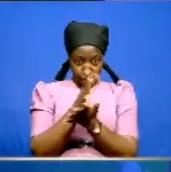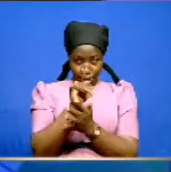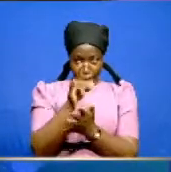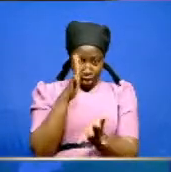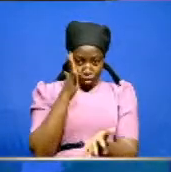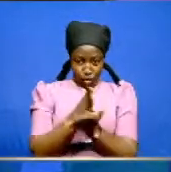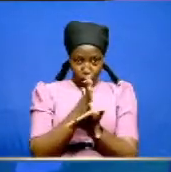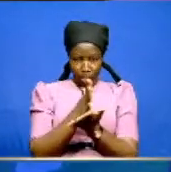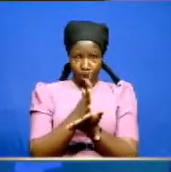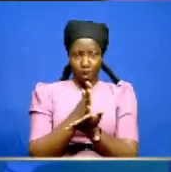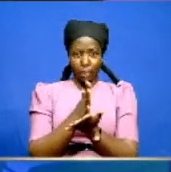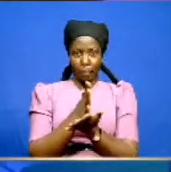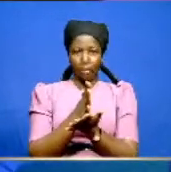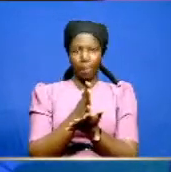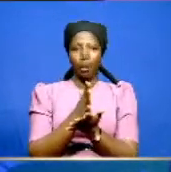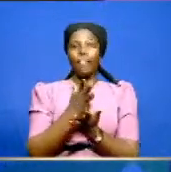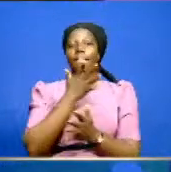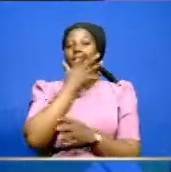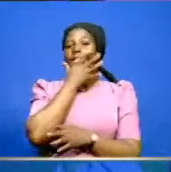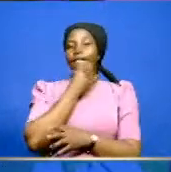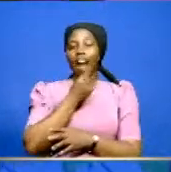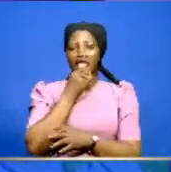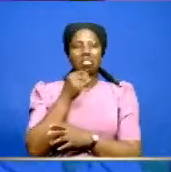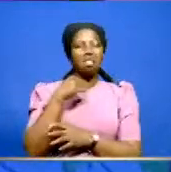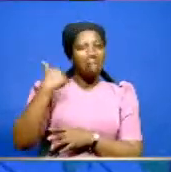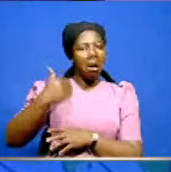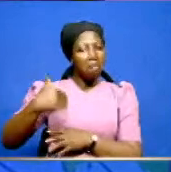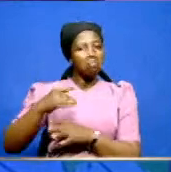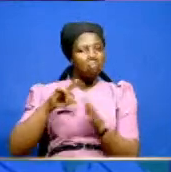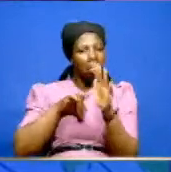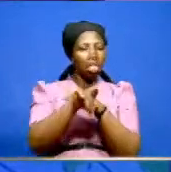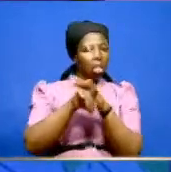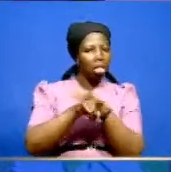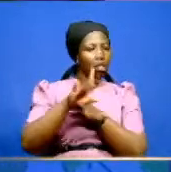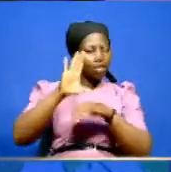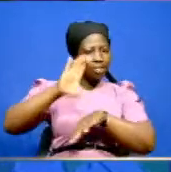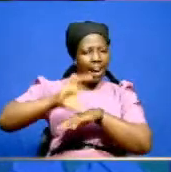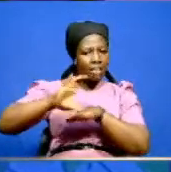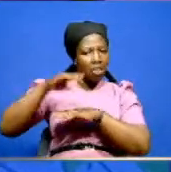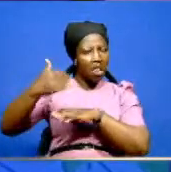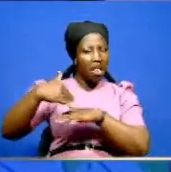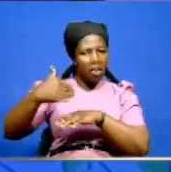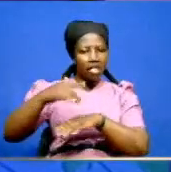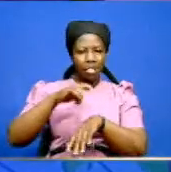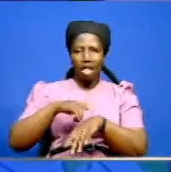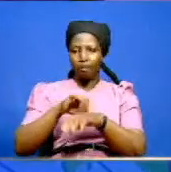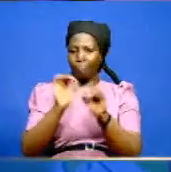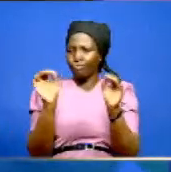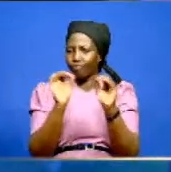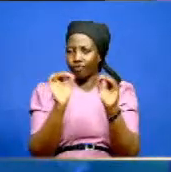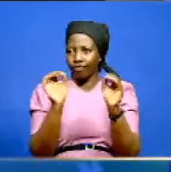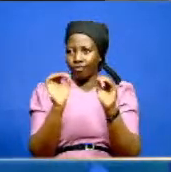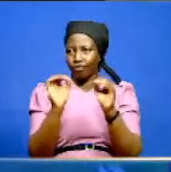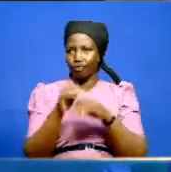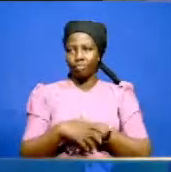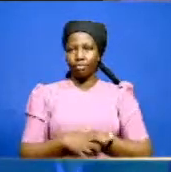fact that Dad was not a regular church goer. And by the way, neither am I, but that is just